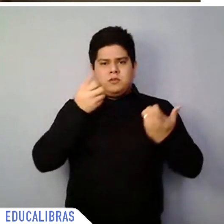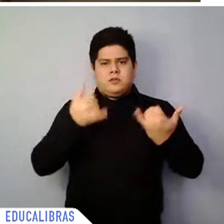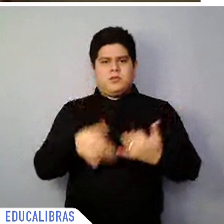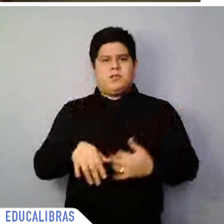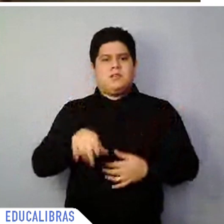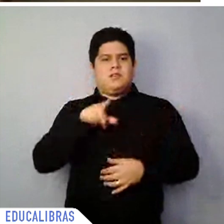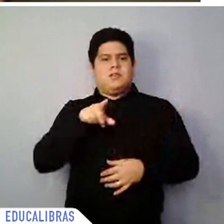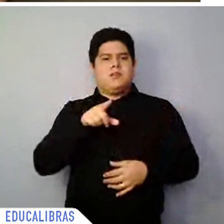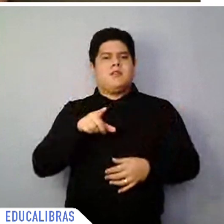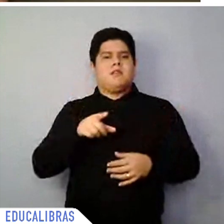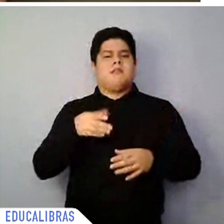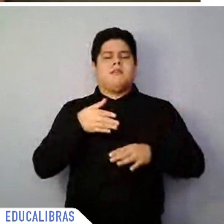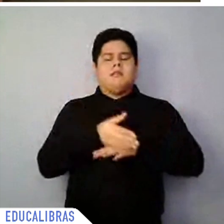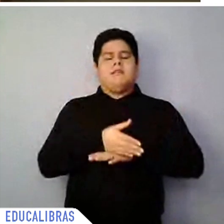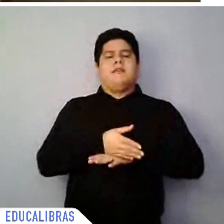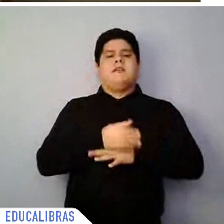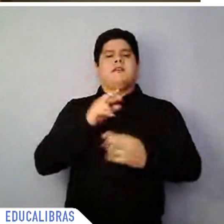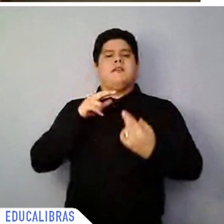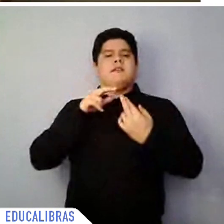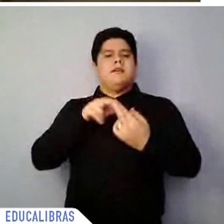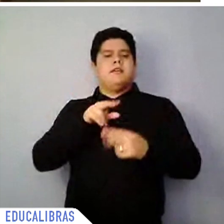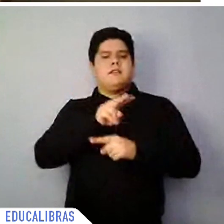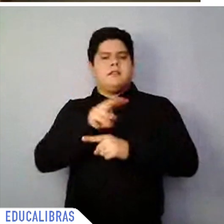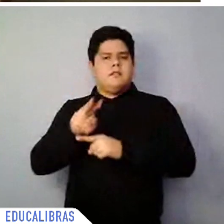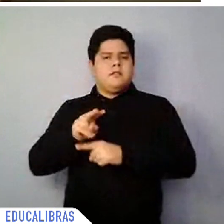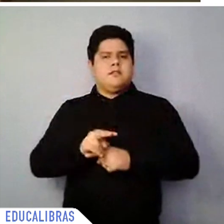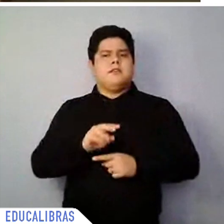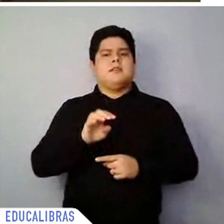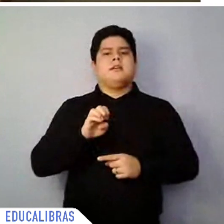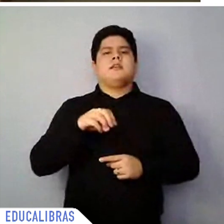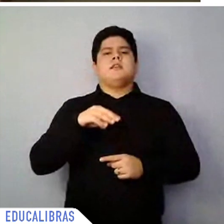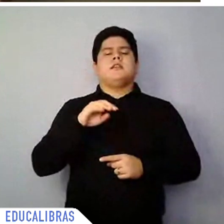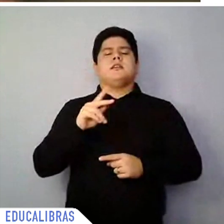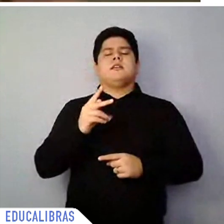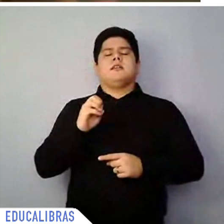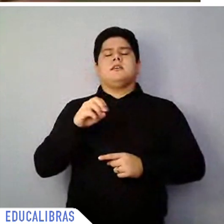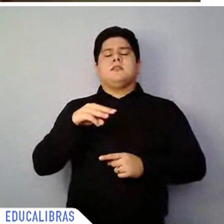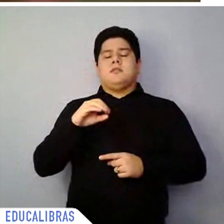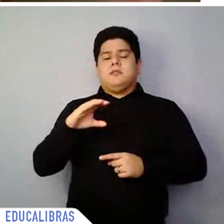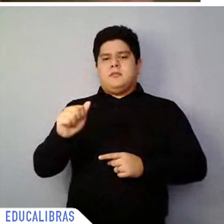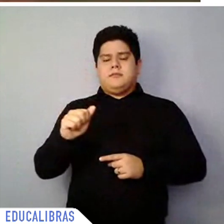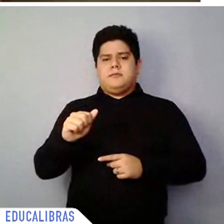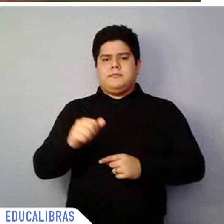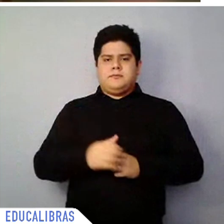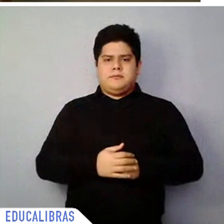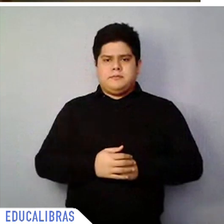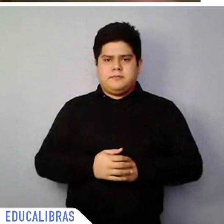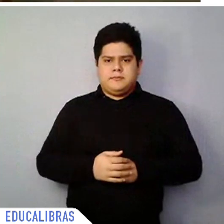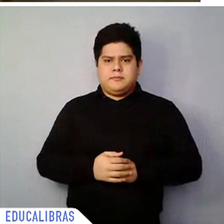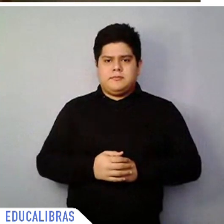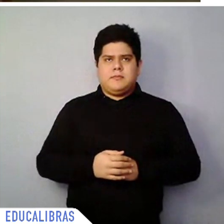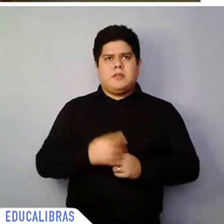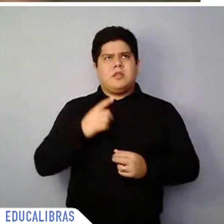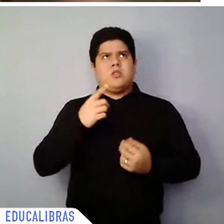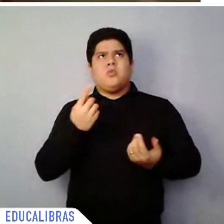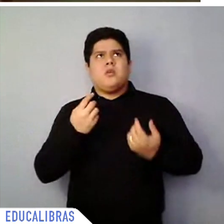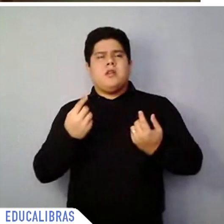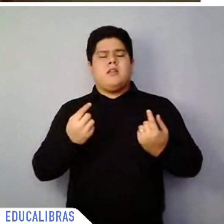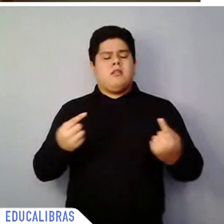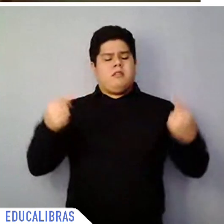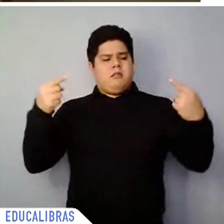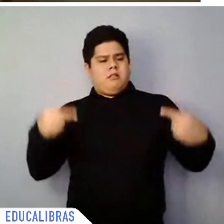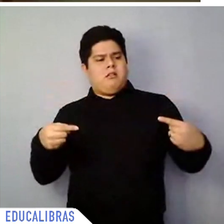year? Before I start, Flavia, I want to mention something about what you said about this